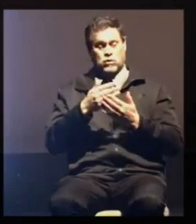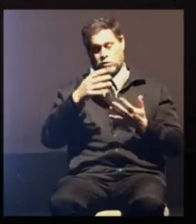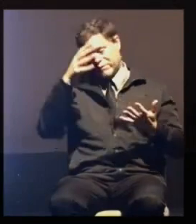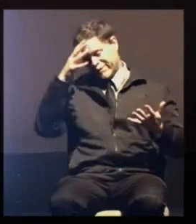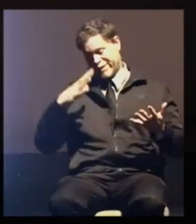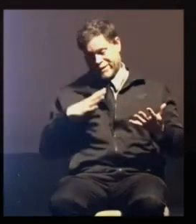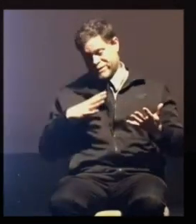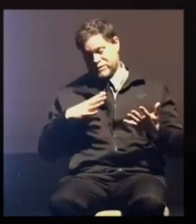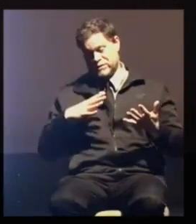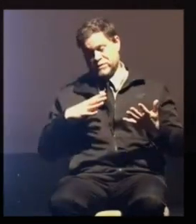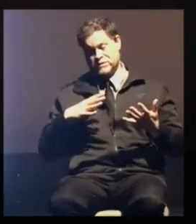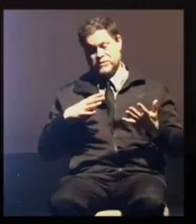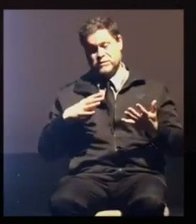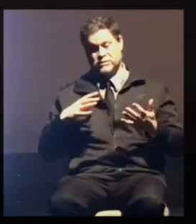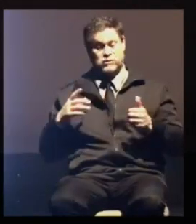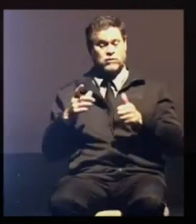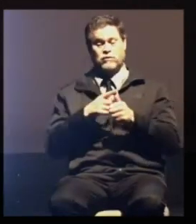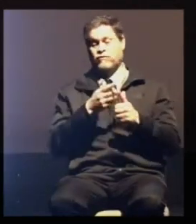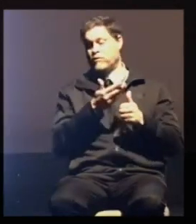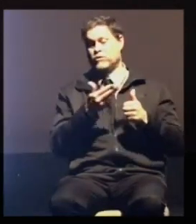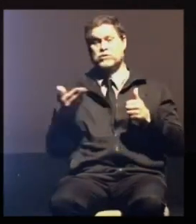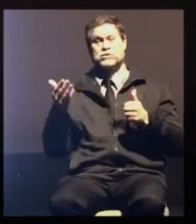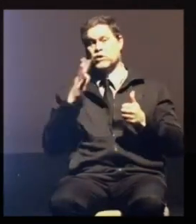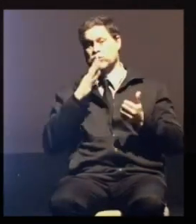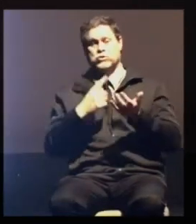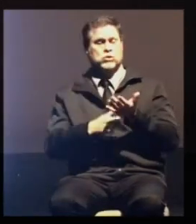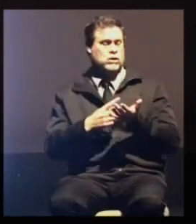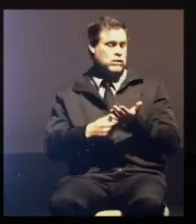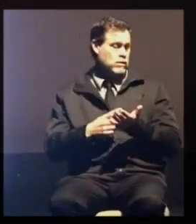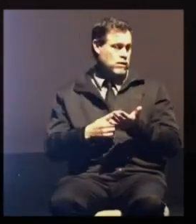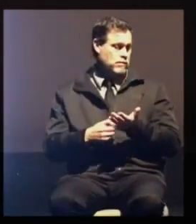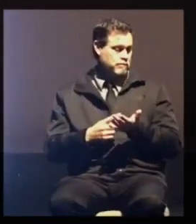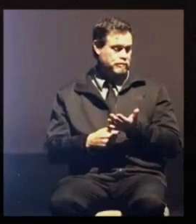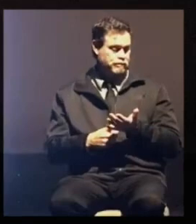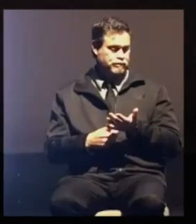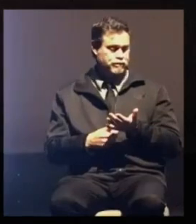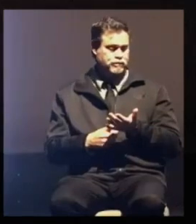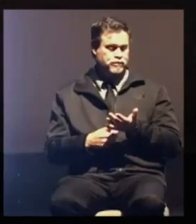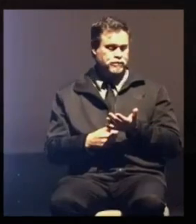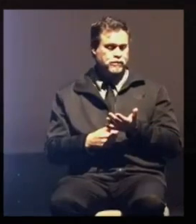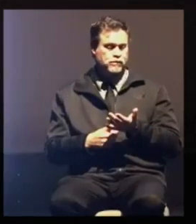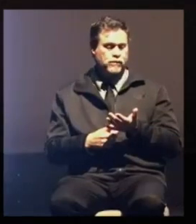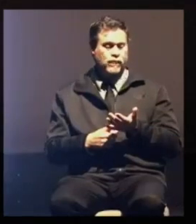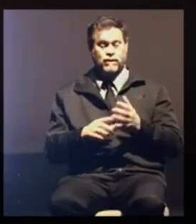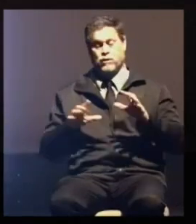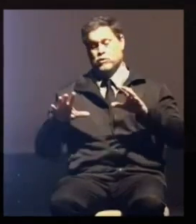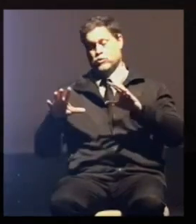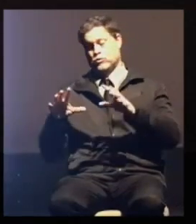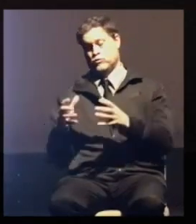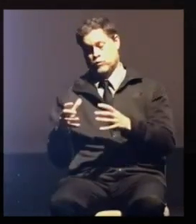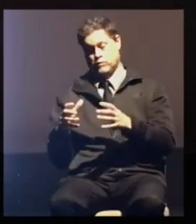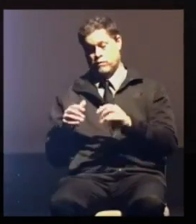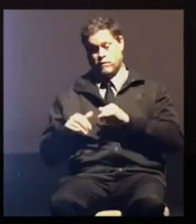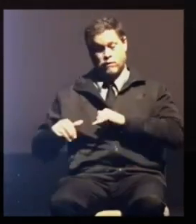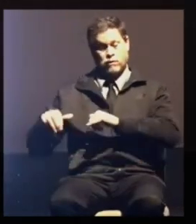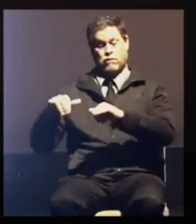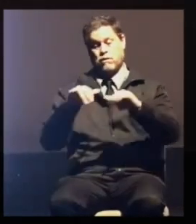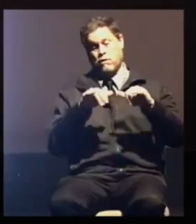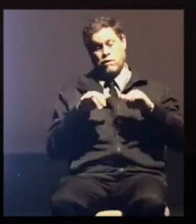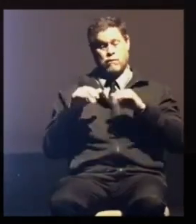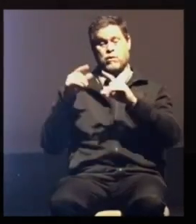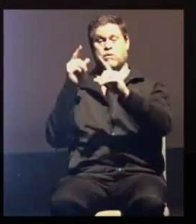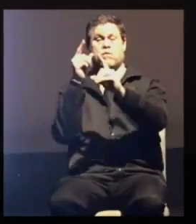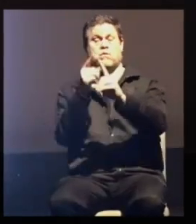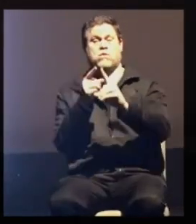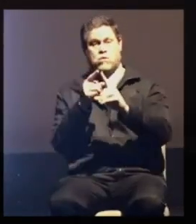But when we had presented, the first thing I'd start talking about, hey, you know, as a group, we have a common goal.